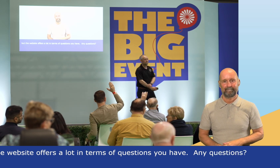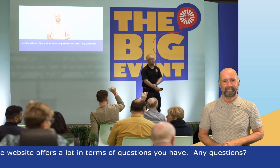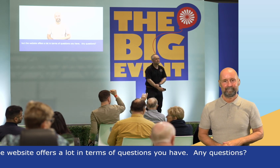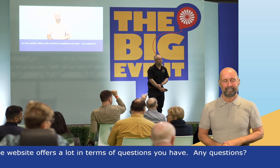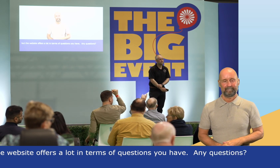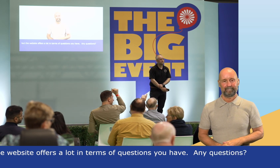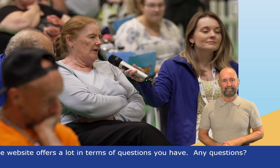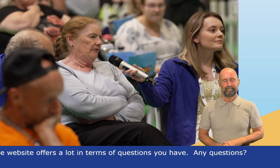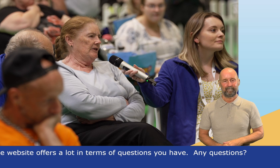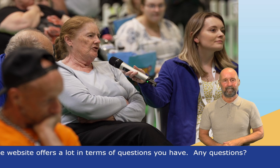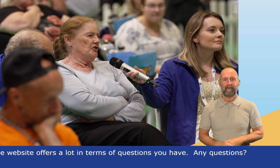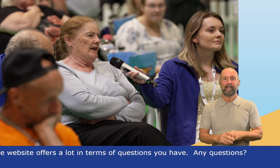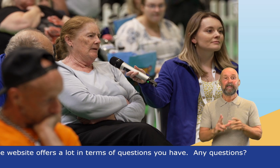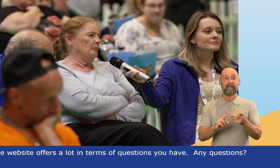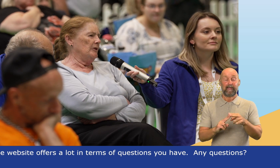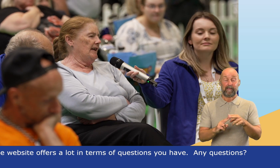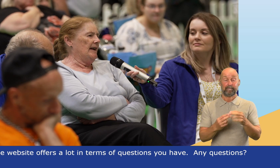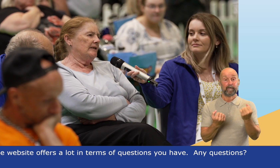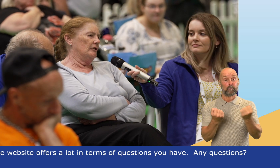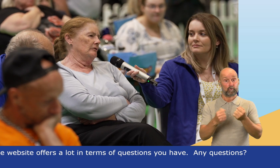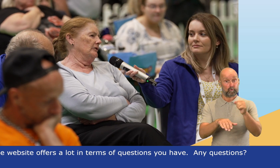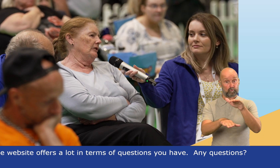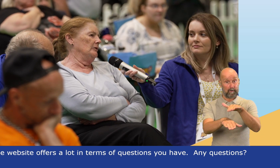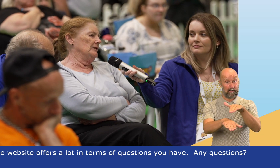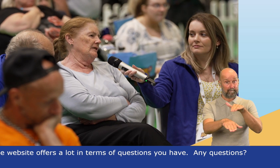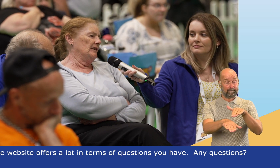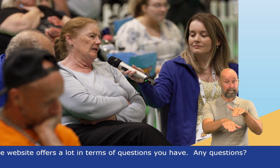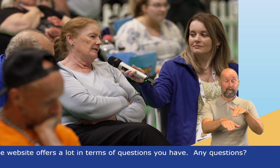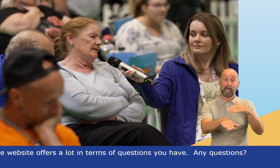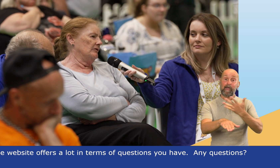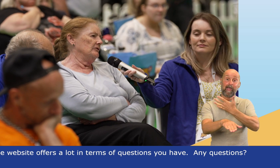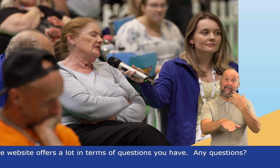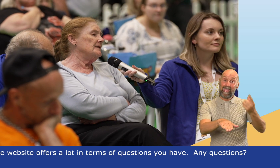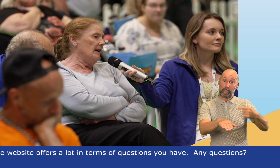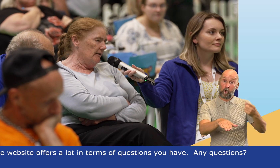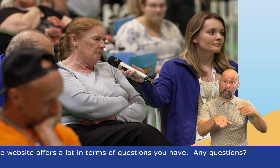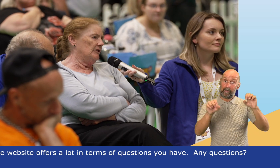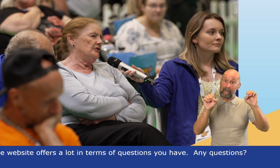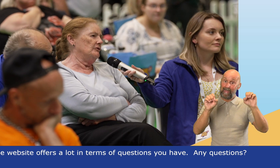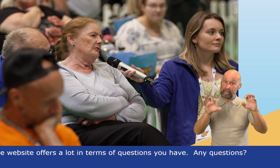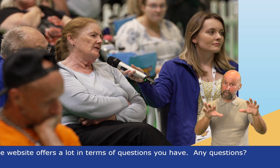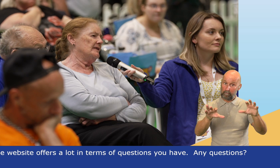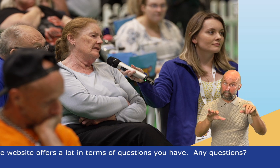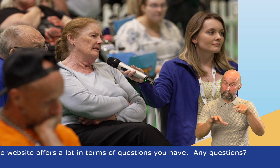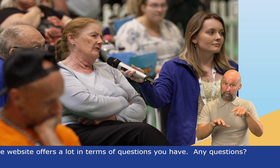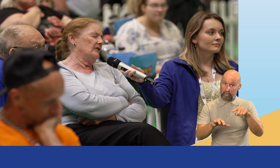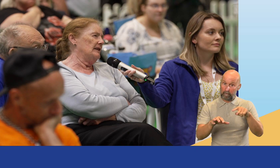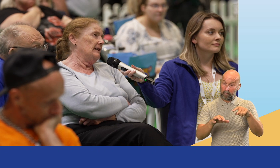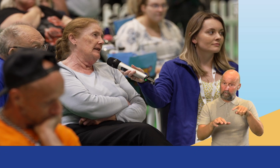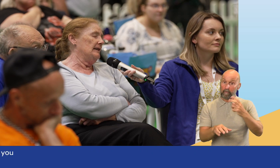If you're stuck in a traffic jam with Yep. the aircon going and the lights on, does that